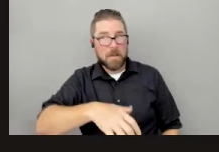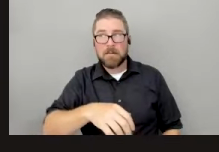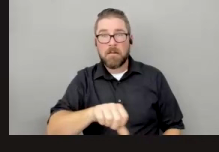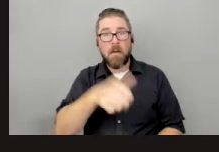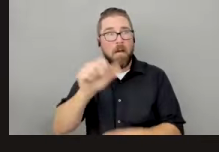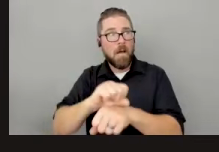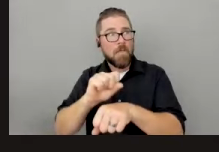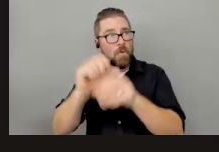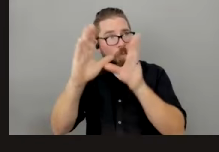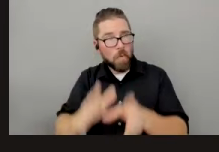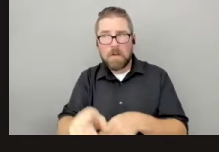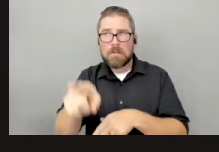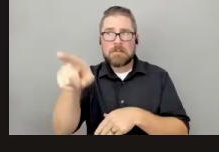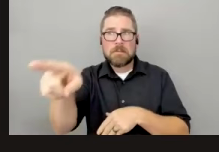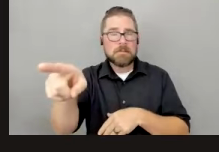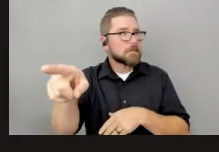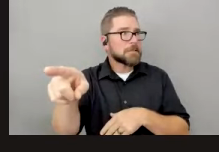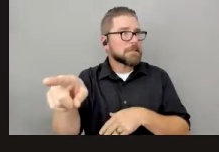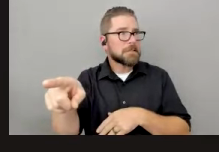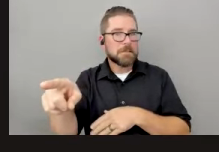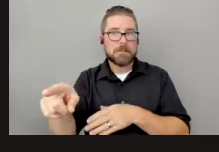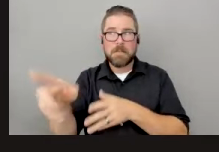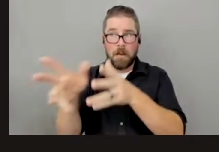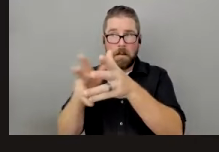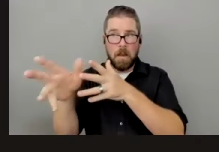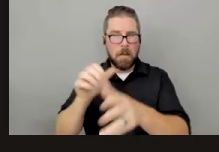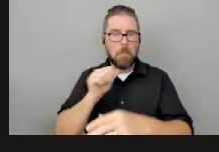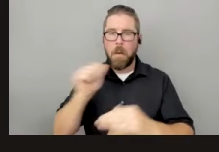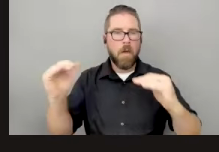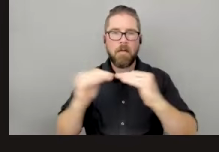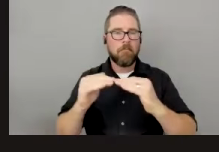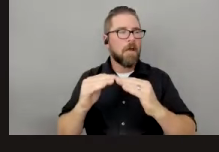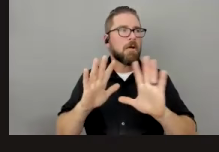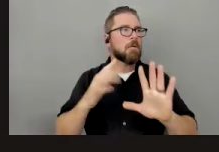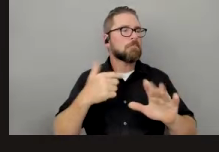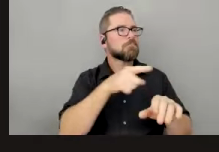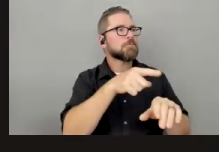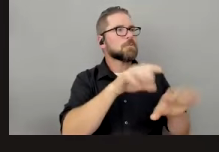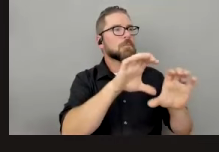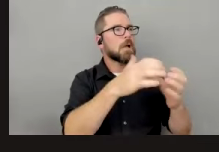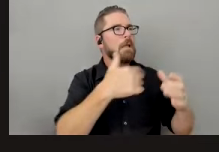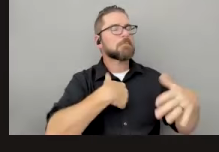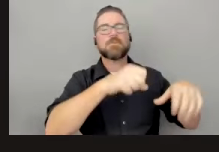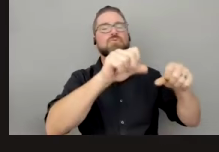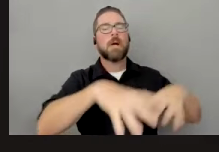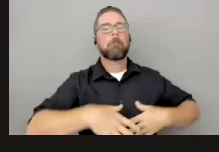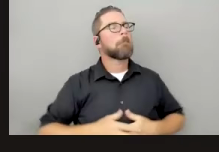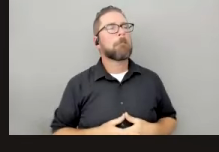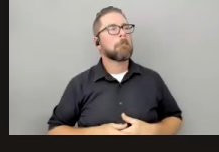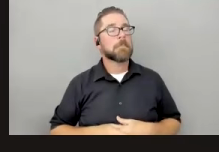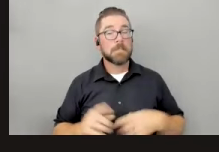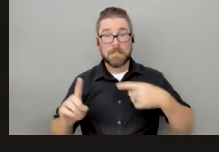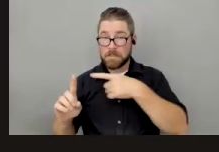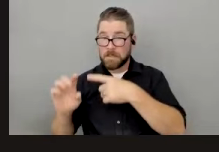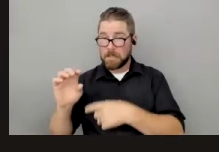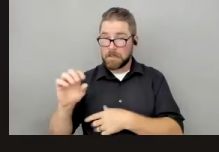member and would like to drop the class. Student A tells you that she has informed her professors that she will need to take time